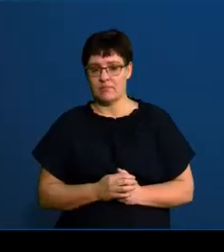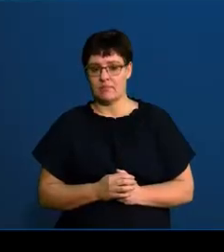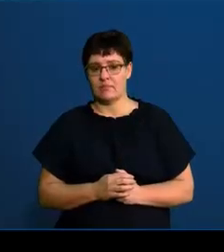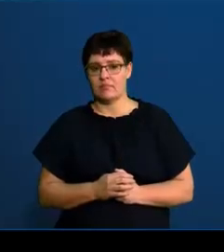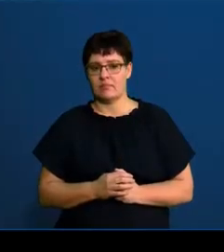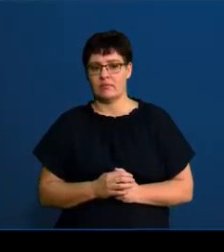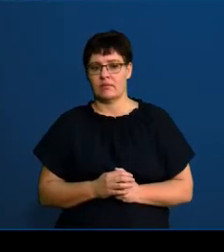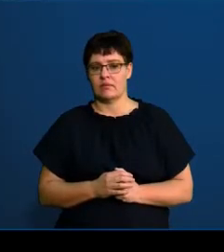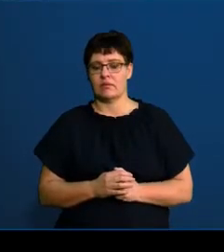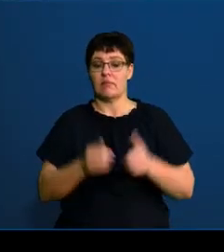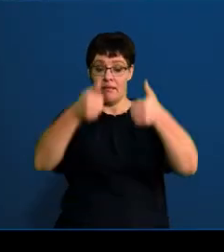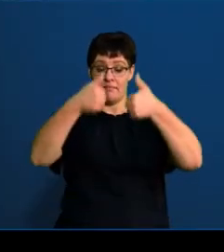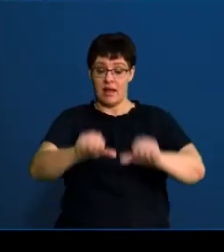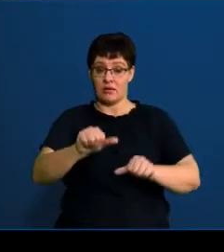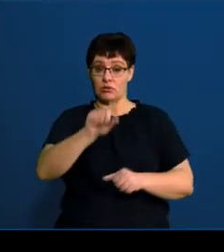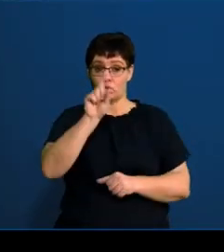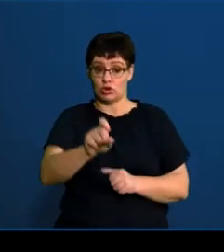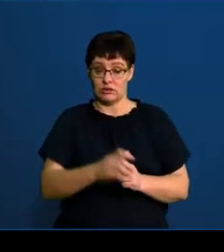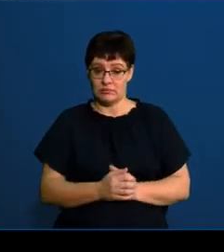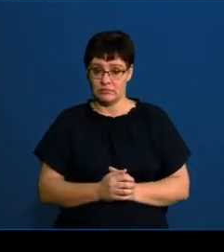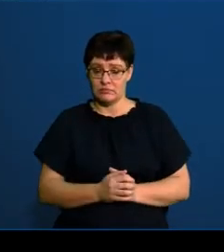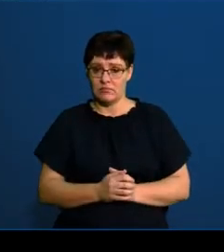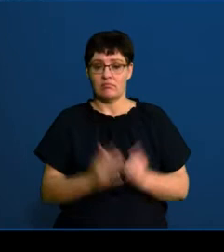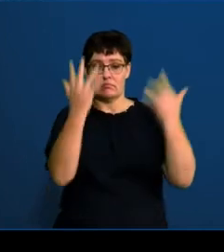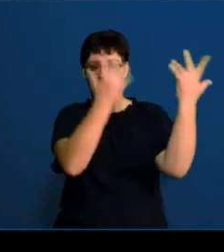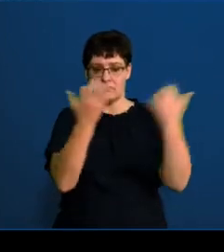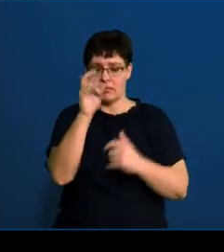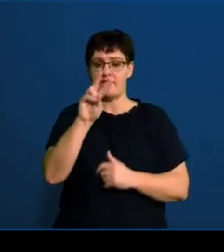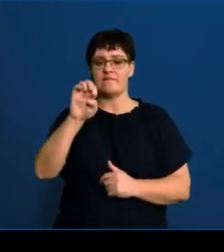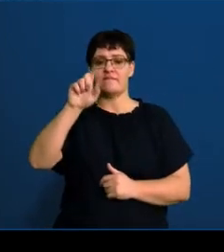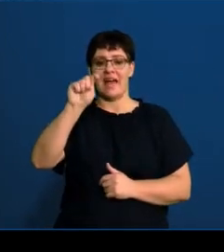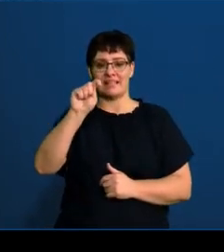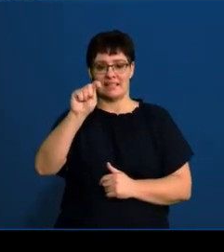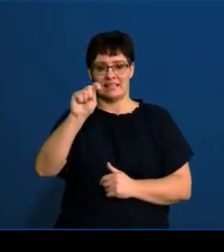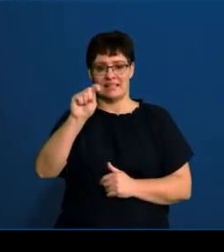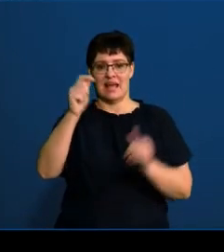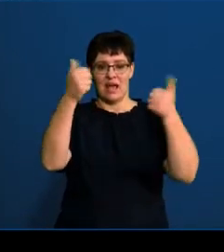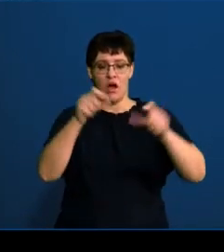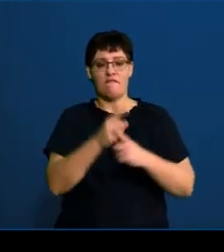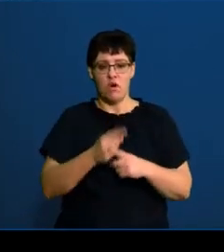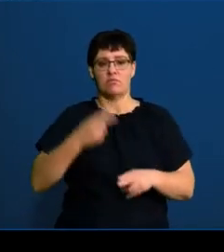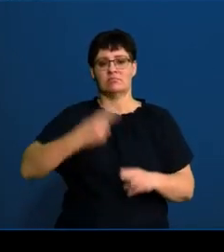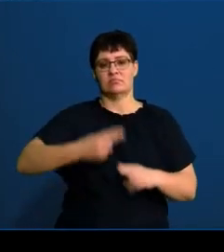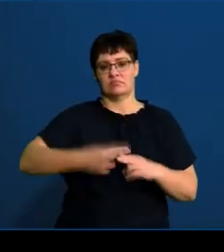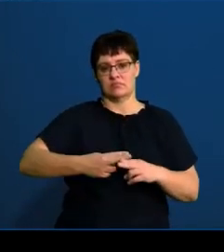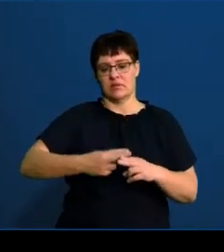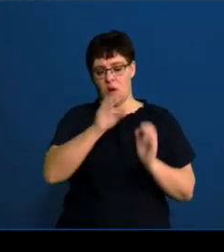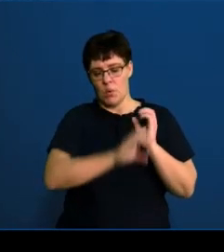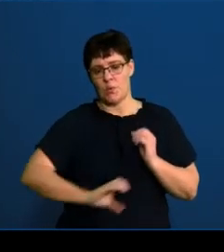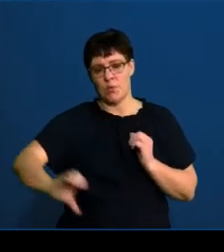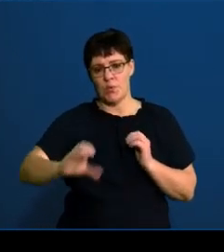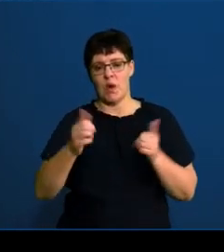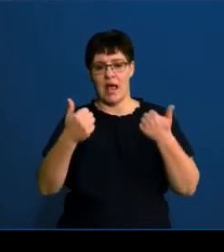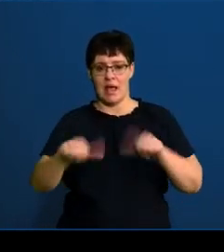Right, our next question is calculate the VAT amount for the sewer monthly charge on a